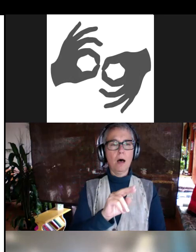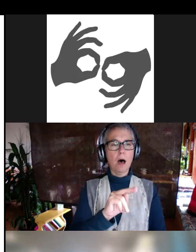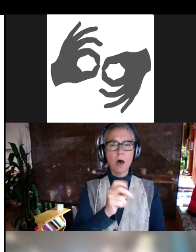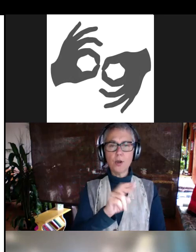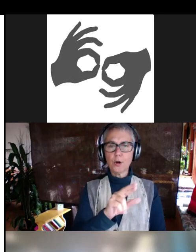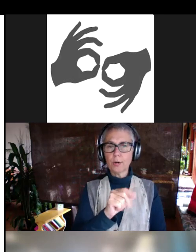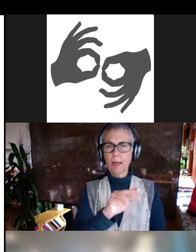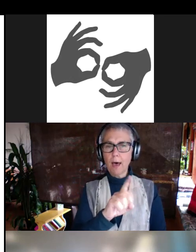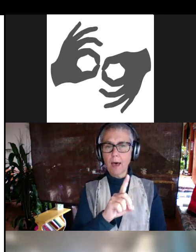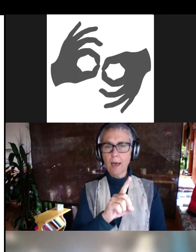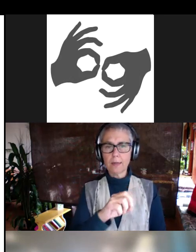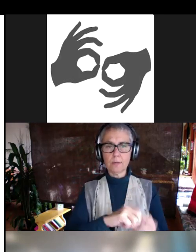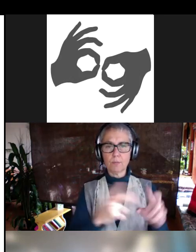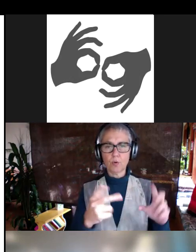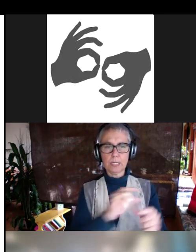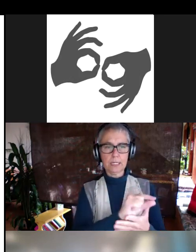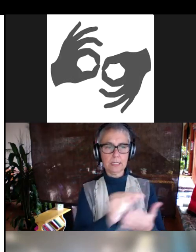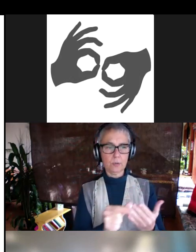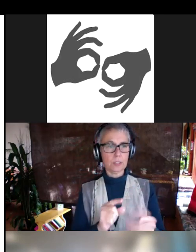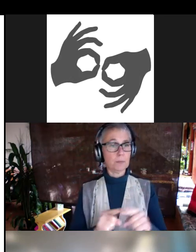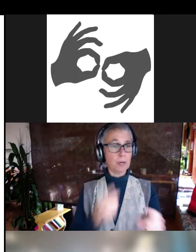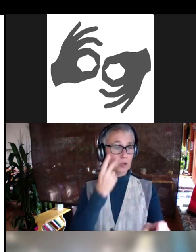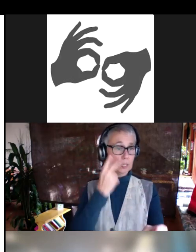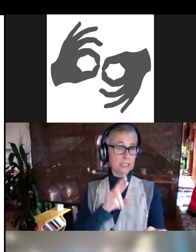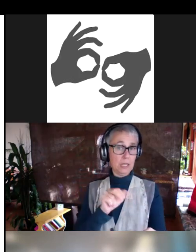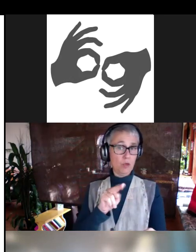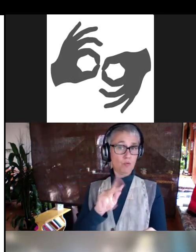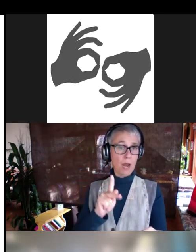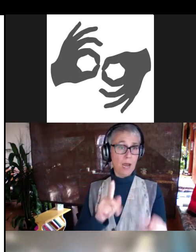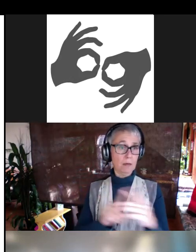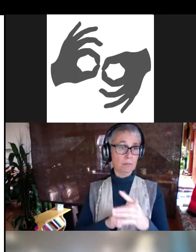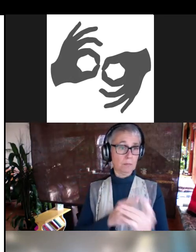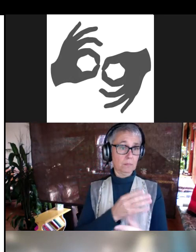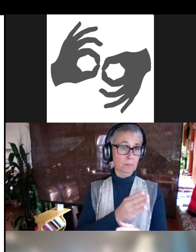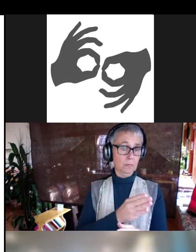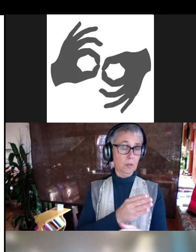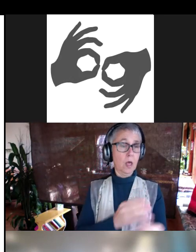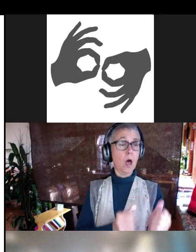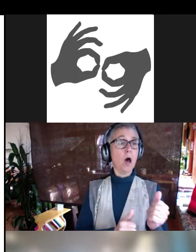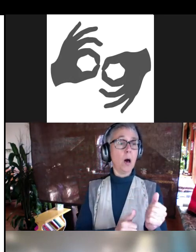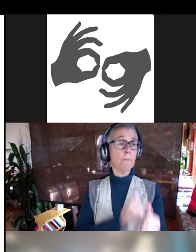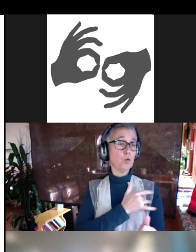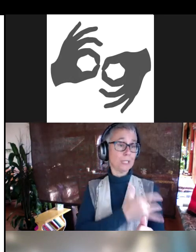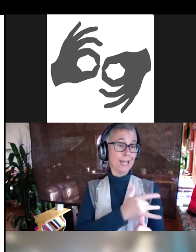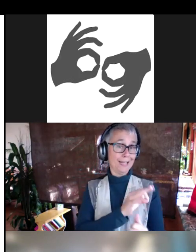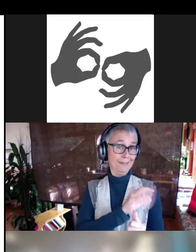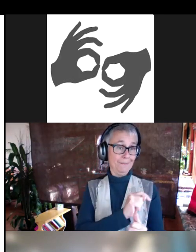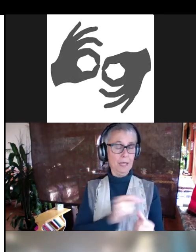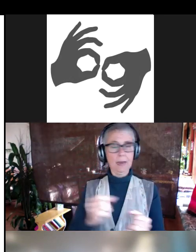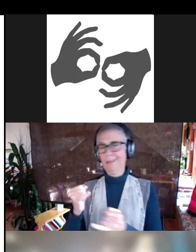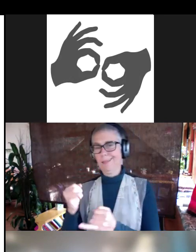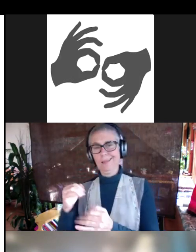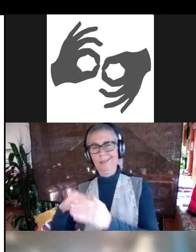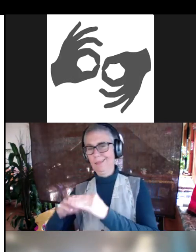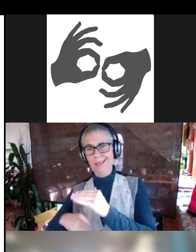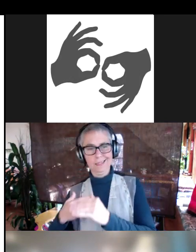the x-axis, this is the rank returned by these zero-shot predictions from most likely to be fit to least likely to be fit, plotted against log